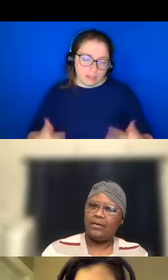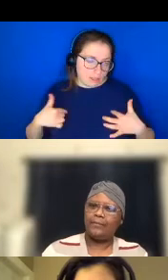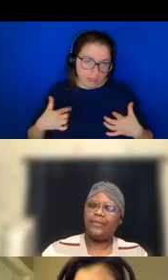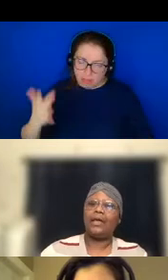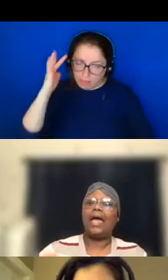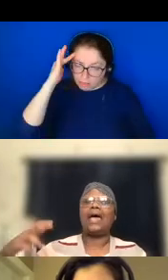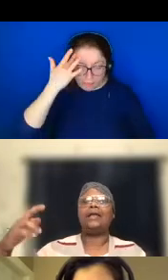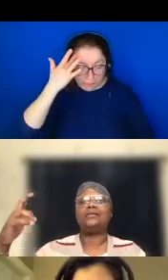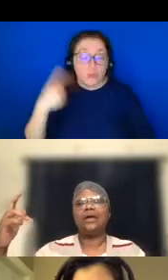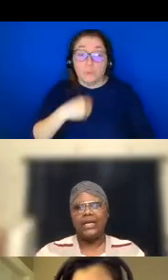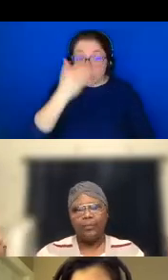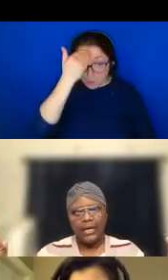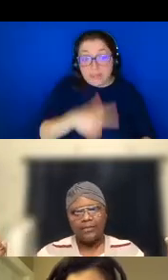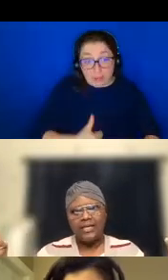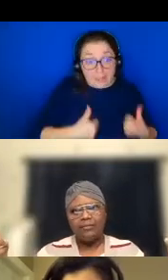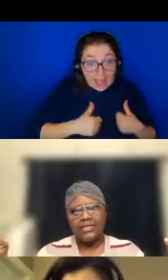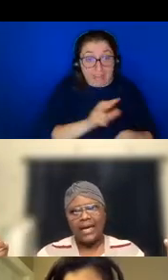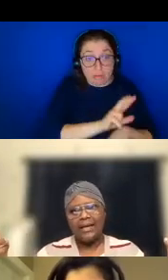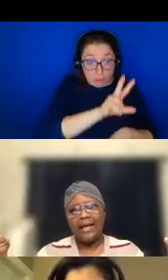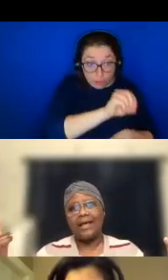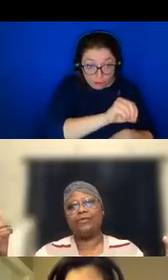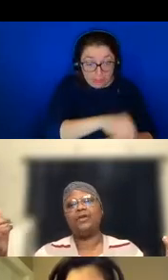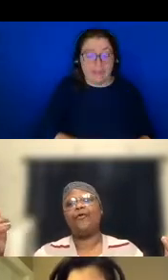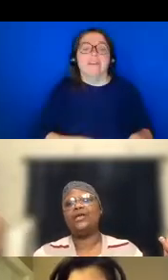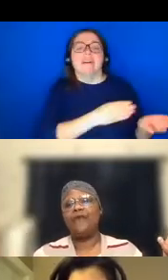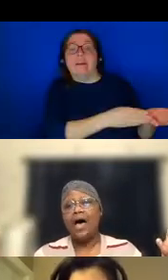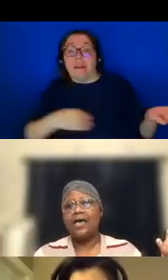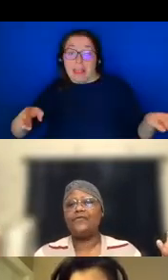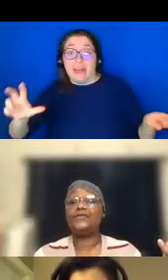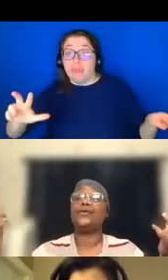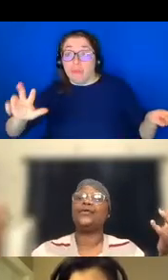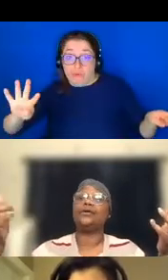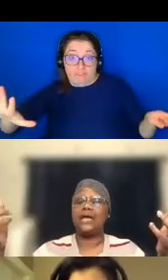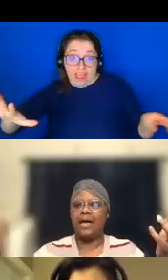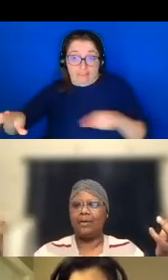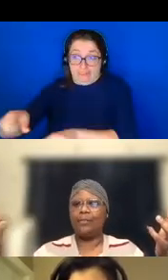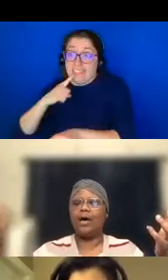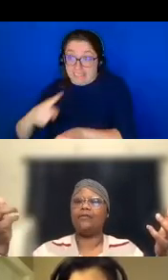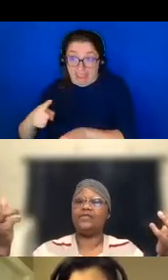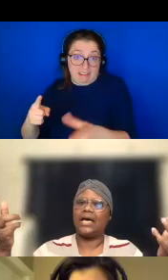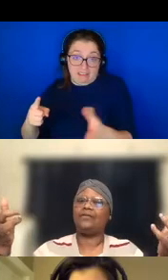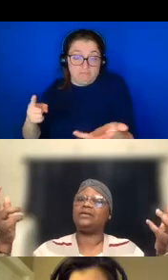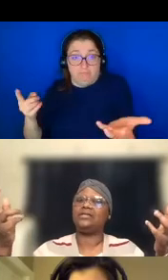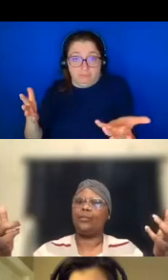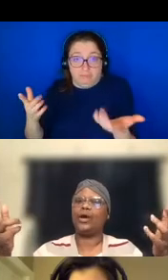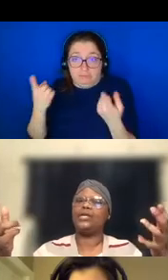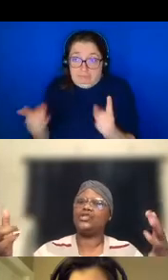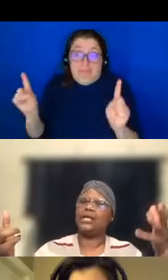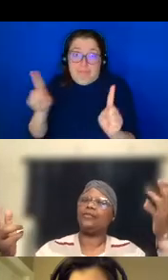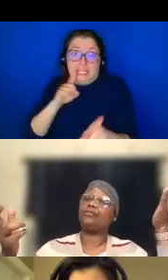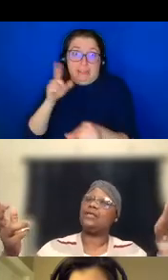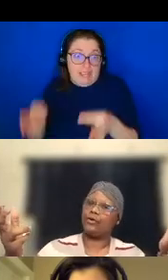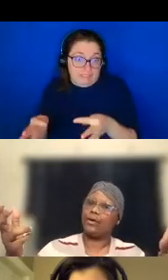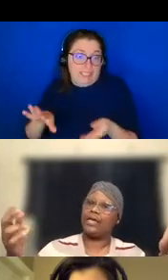3:30 and somebody pronounced them dead at 3:45. So their time of death is somewhere